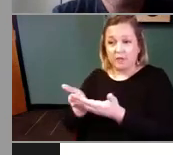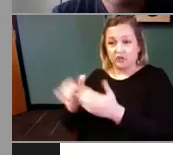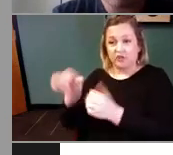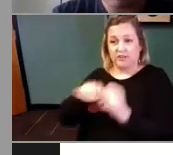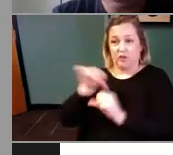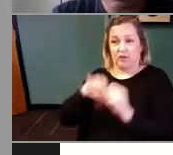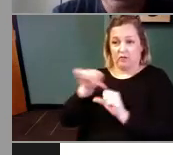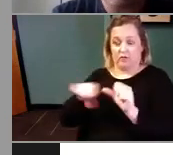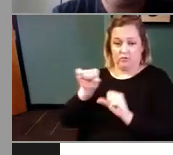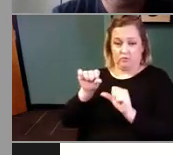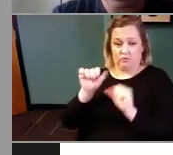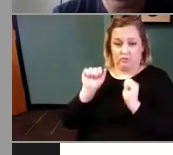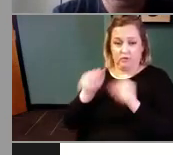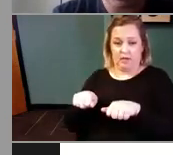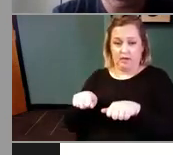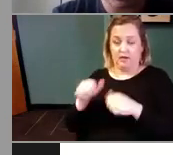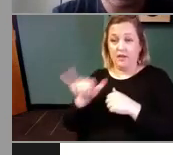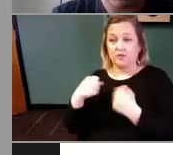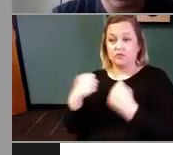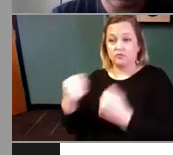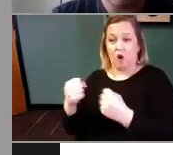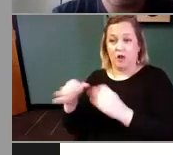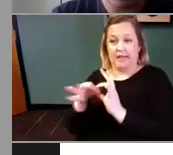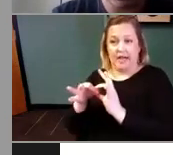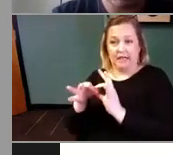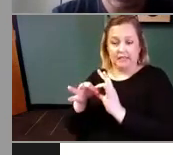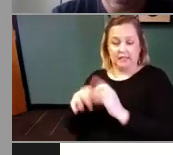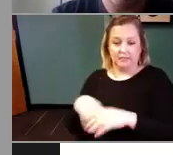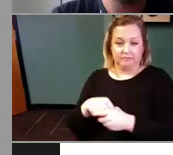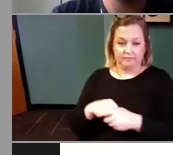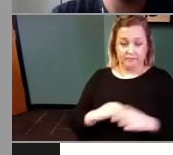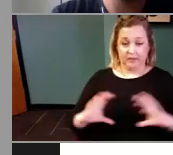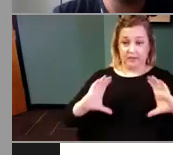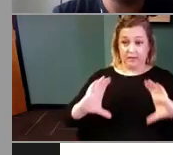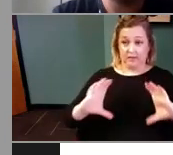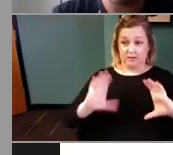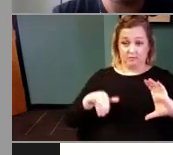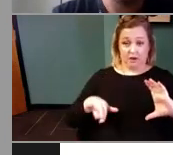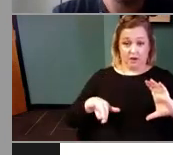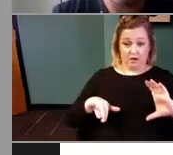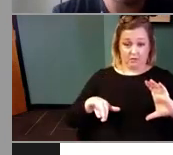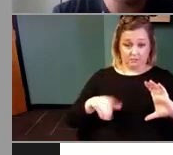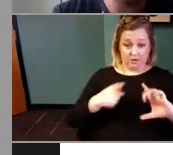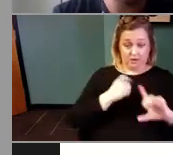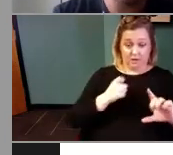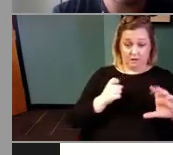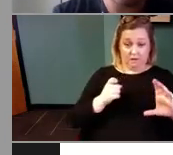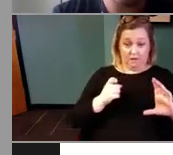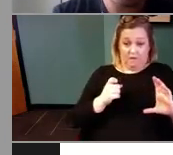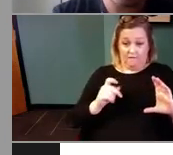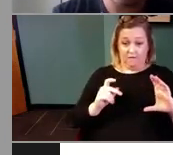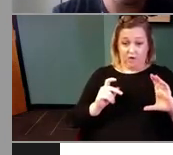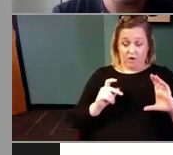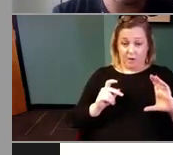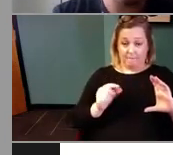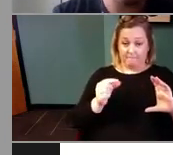here. So from G, I can reach H, K, L, J, I, and G. So that is a path. And so from G